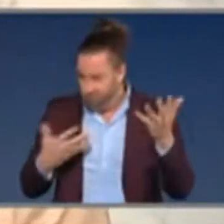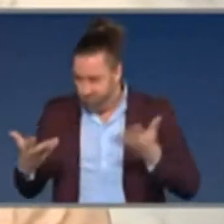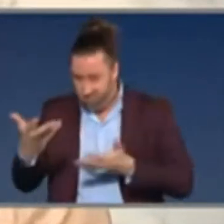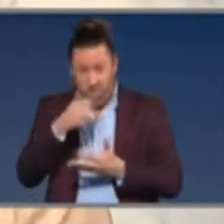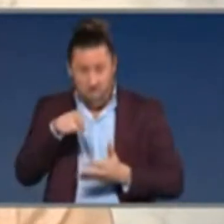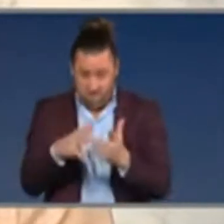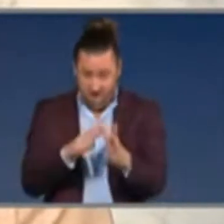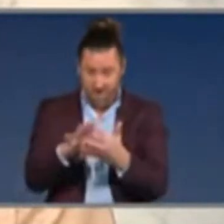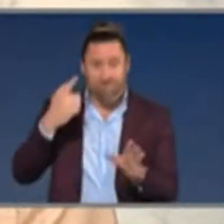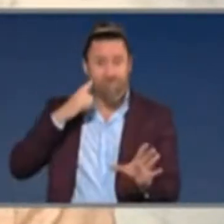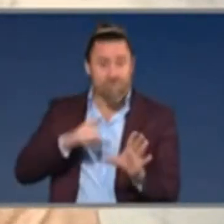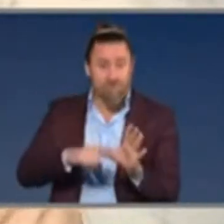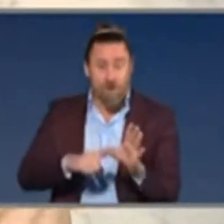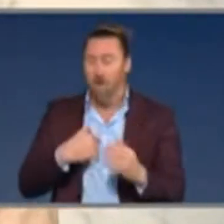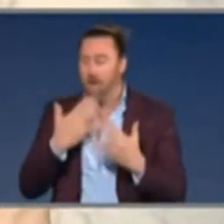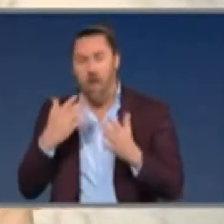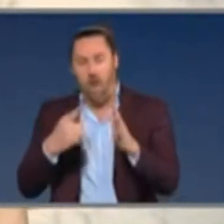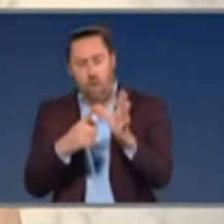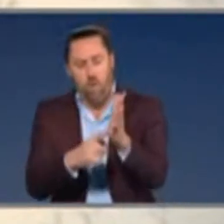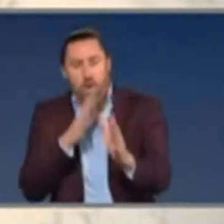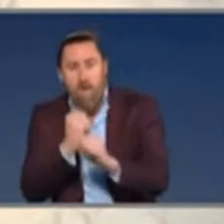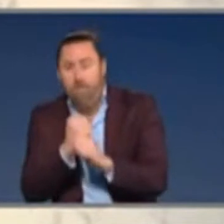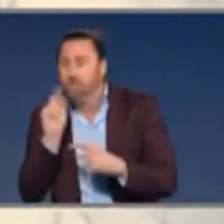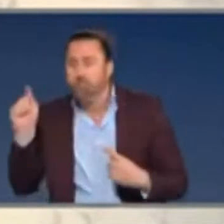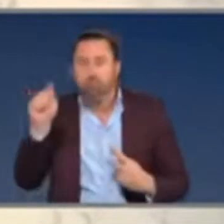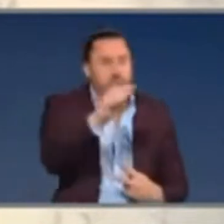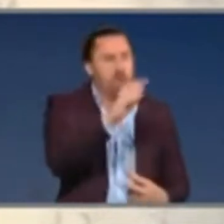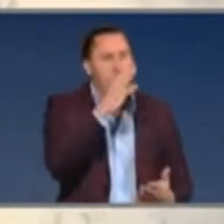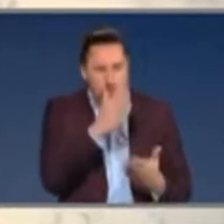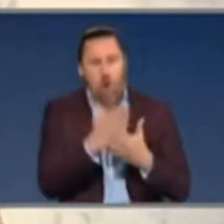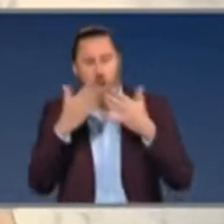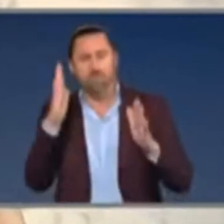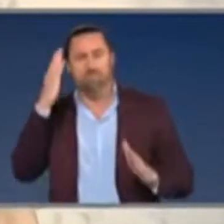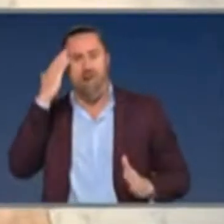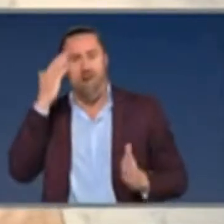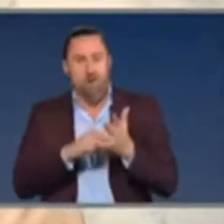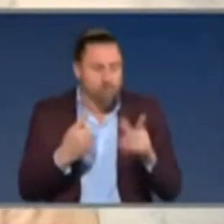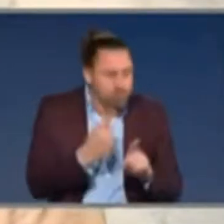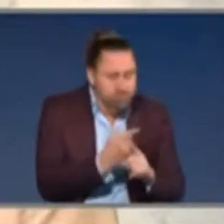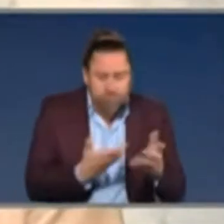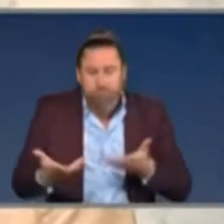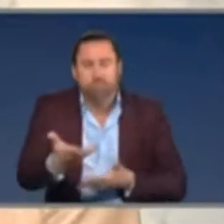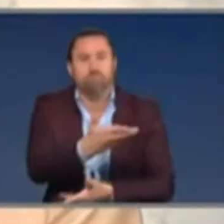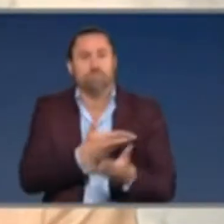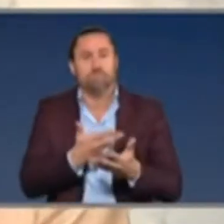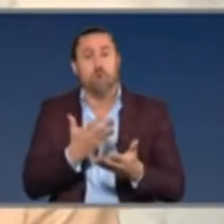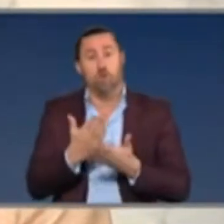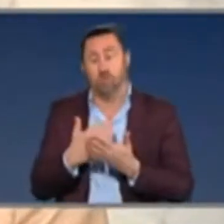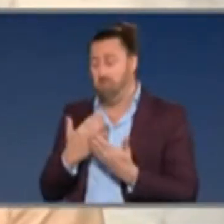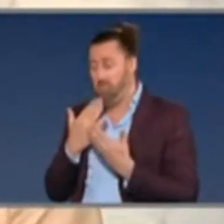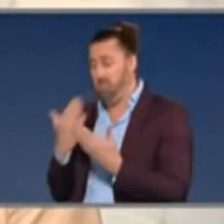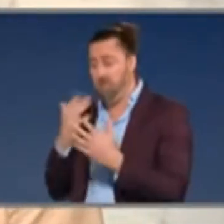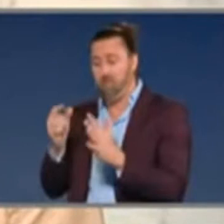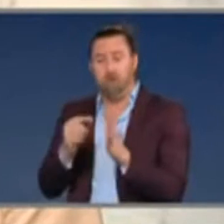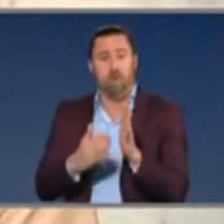government for the spirit in which they have approached the partnership. I particularly want to thank you, Prime Minister, for